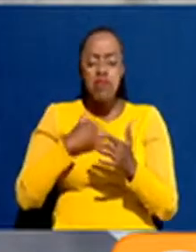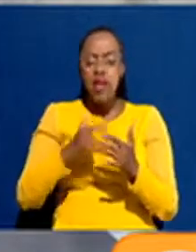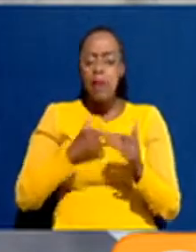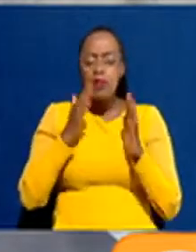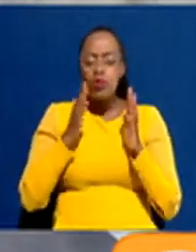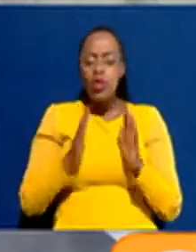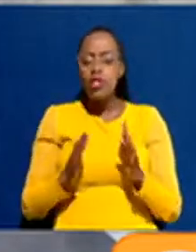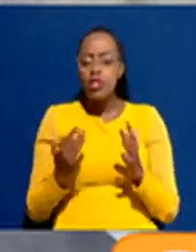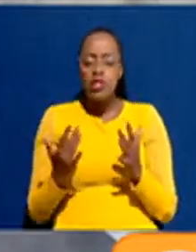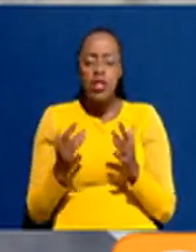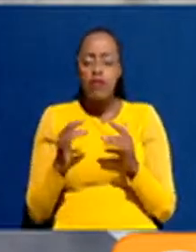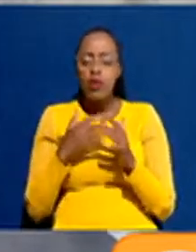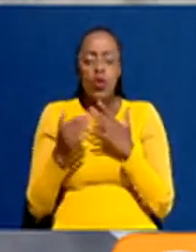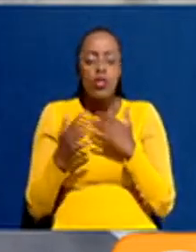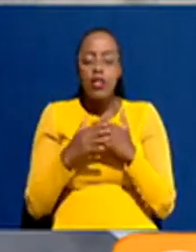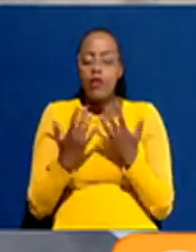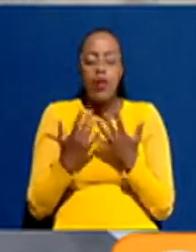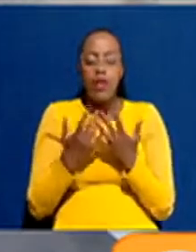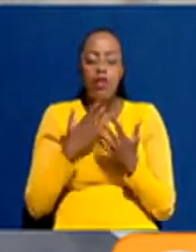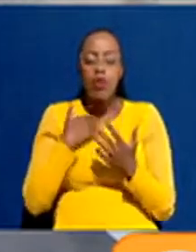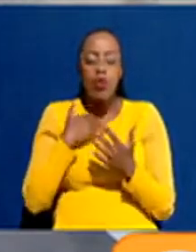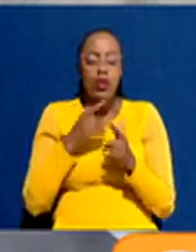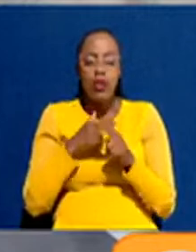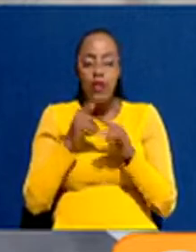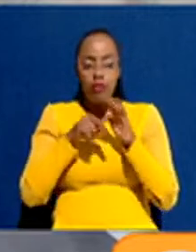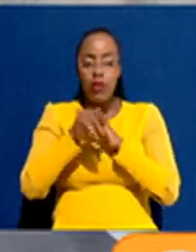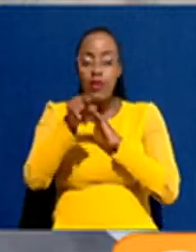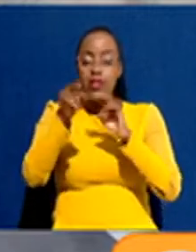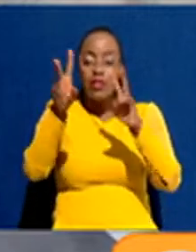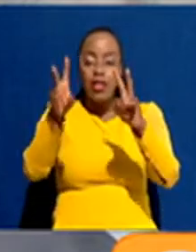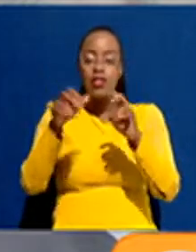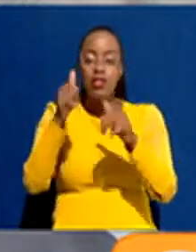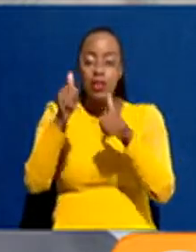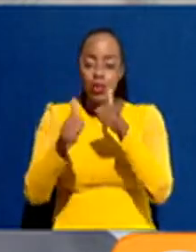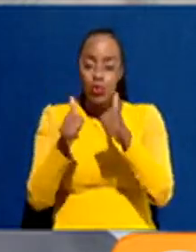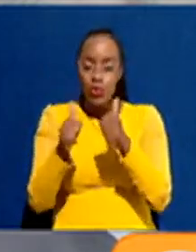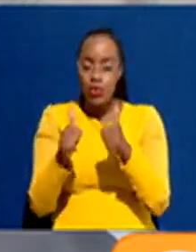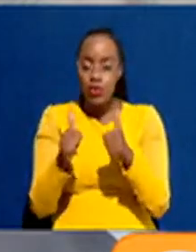or whatever it is, and they get in. That's an issue that is